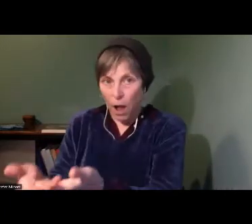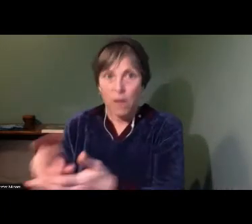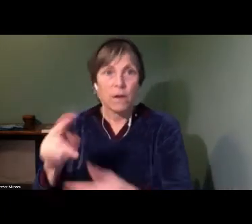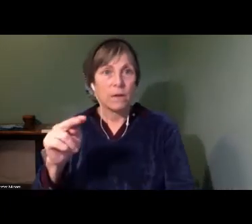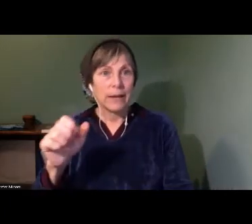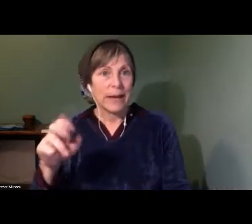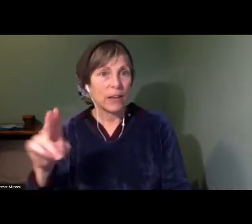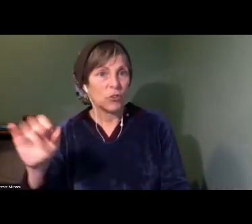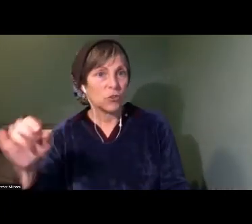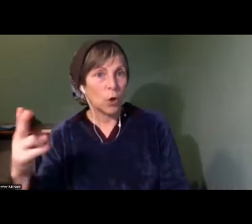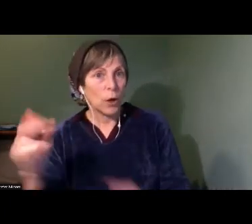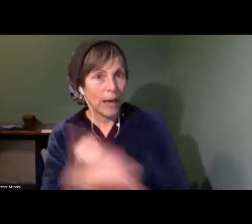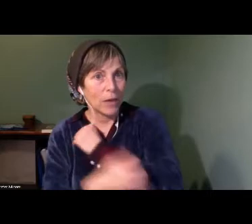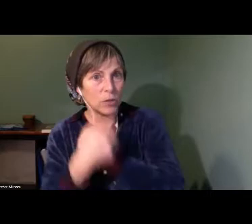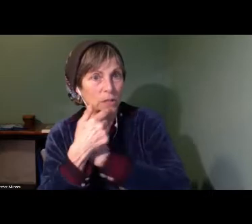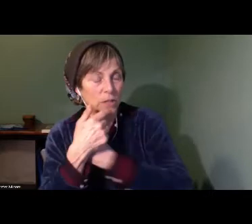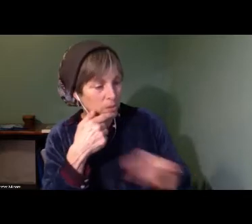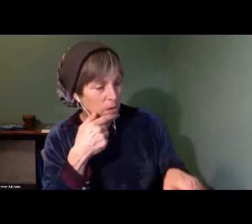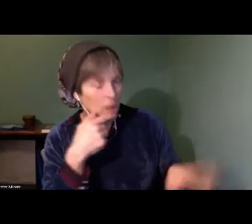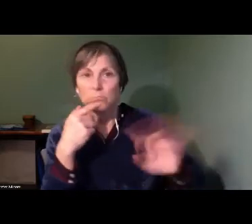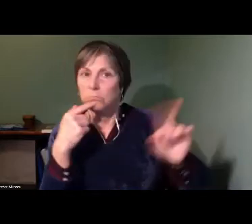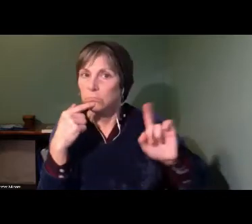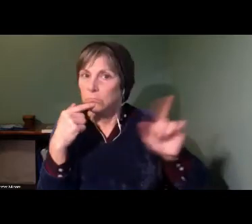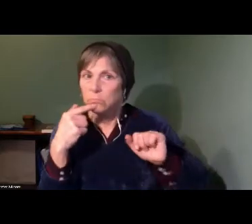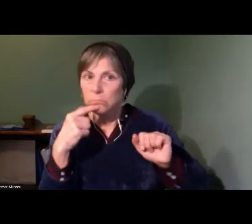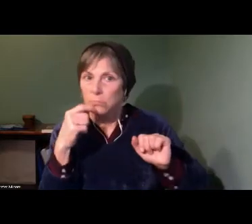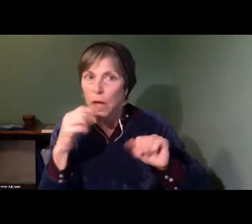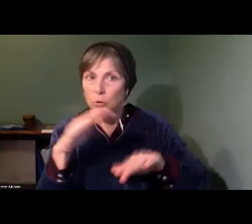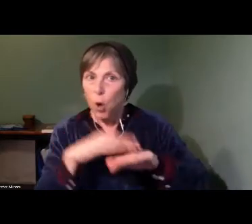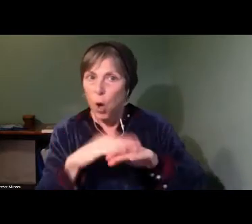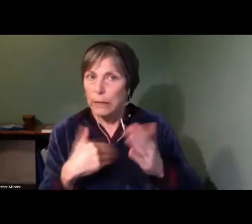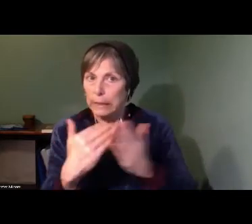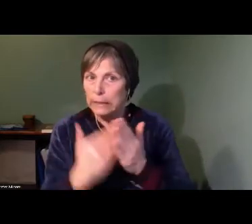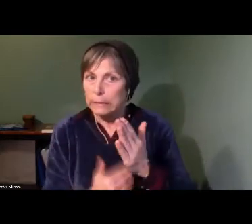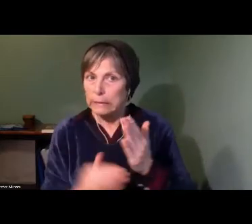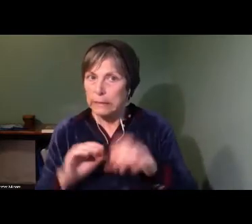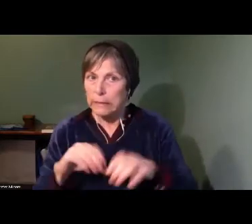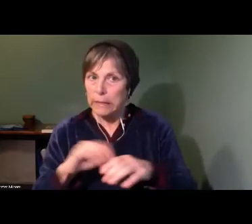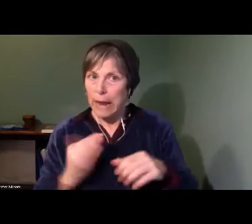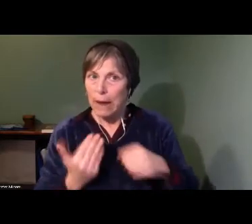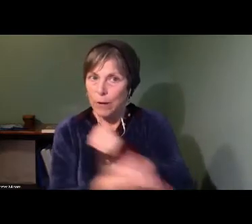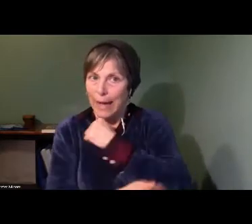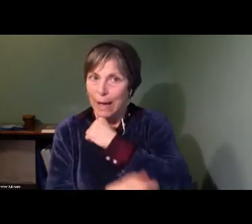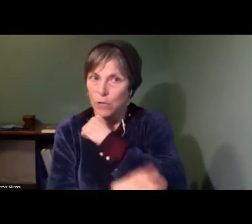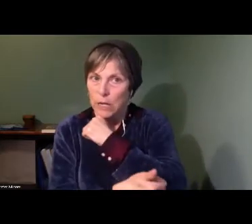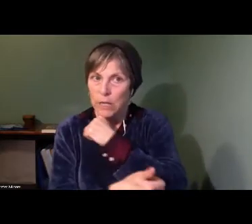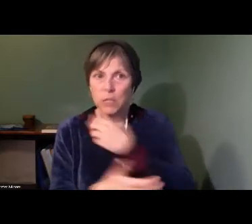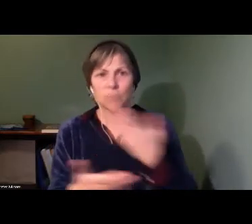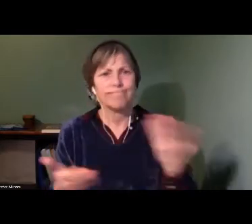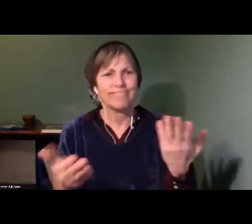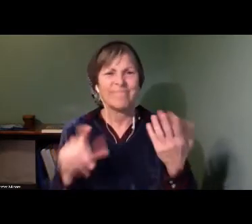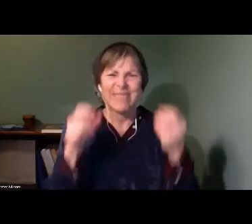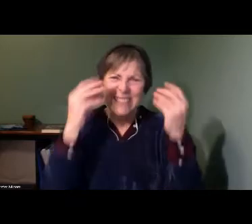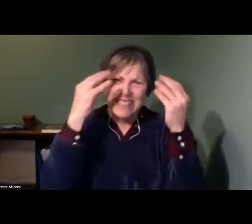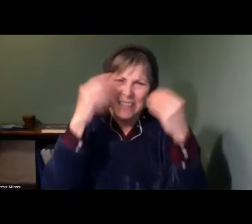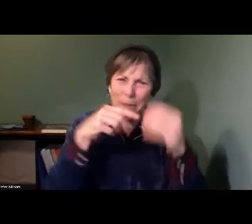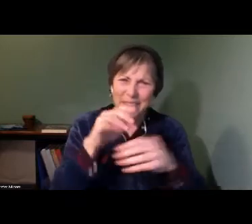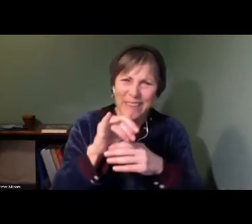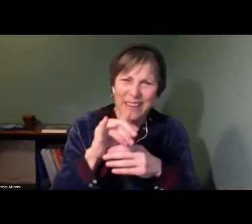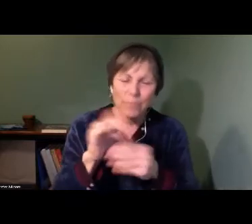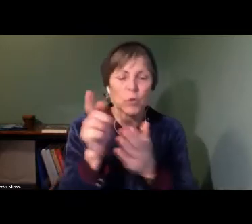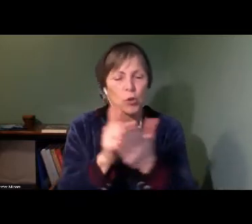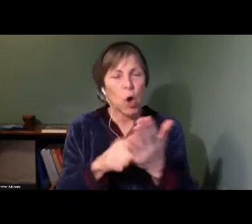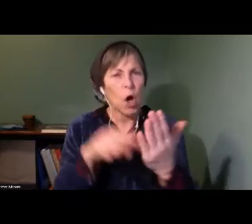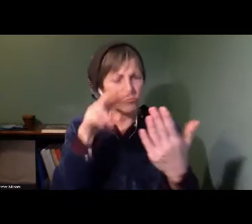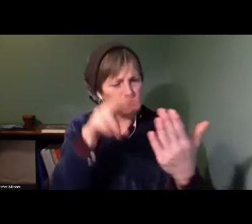be sent to ballot um or should not be on the rolls in Nassau County so that's a sort of an important question to consider I know that the law talks about